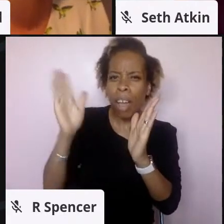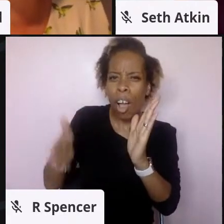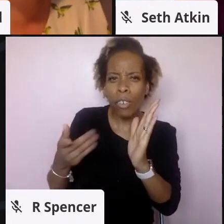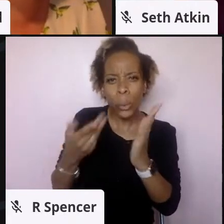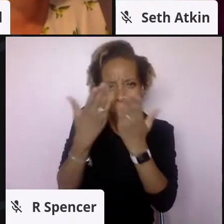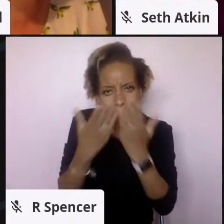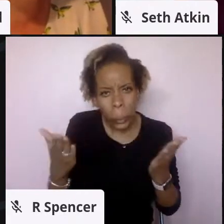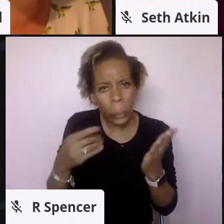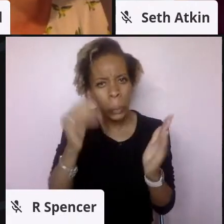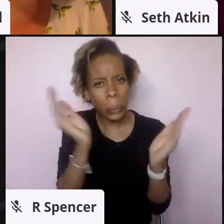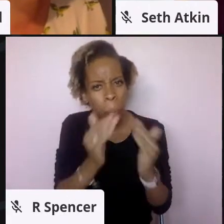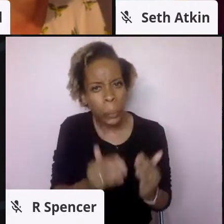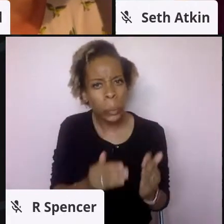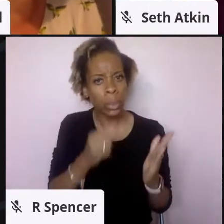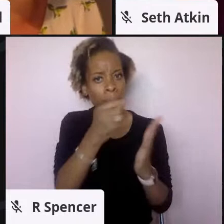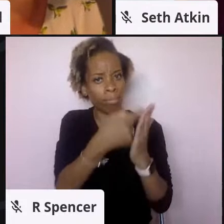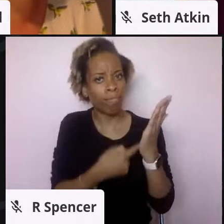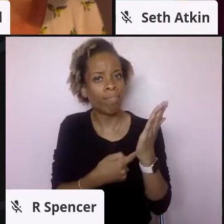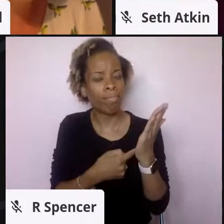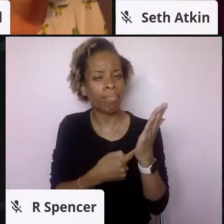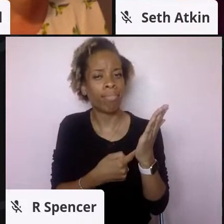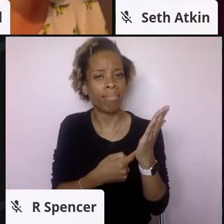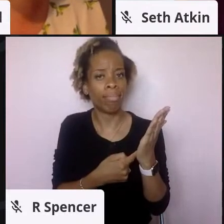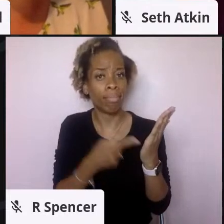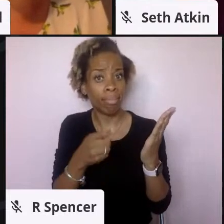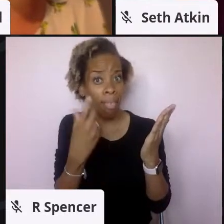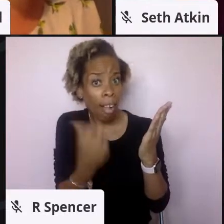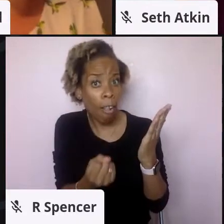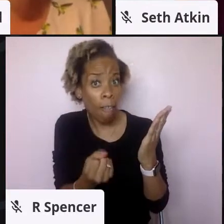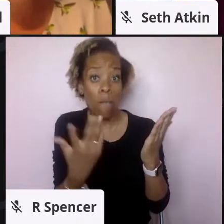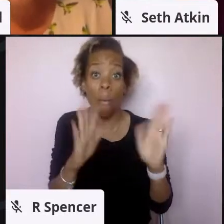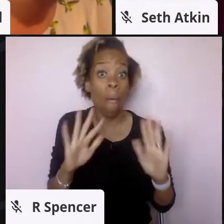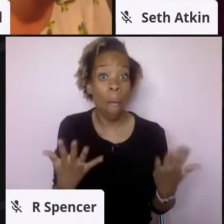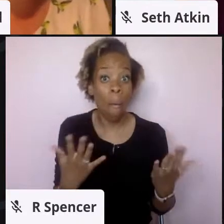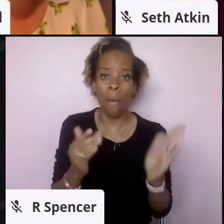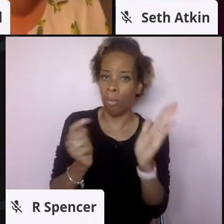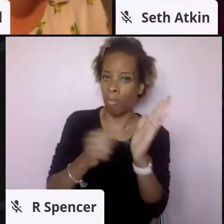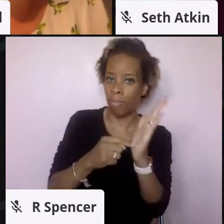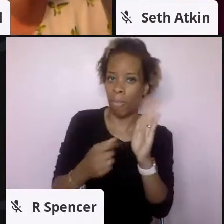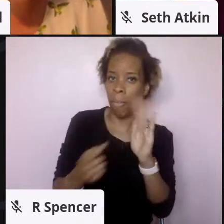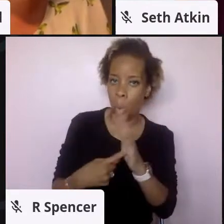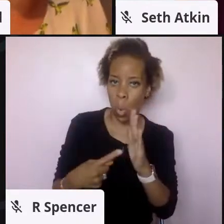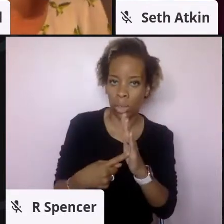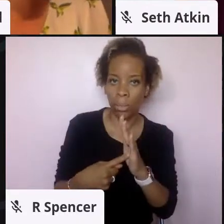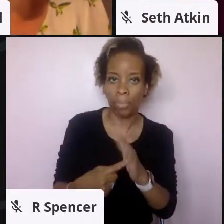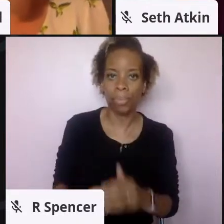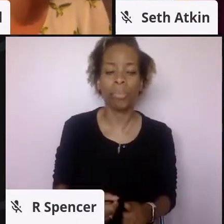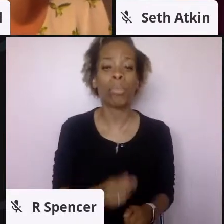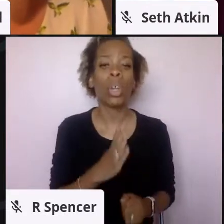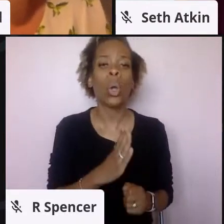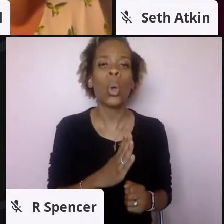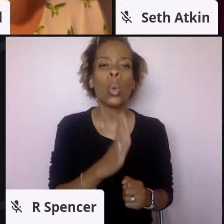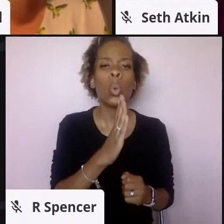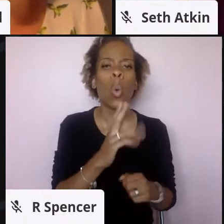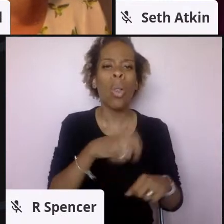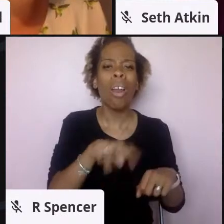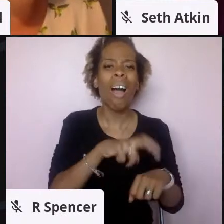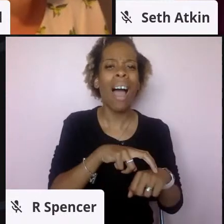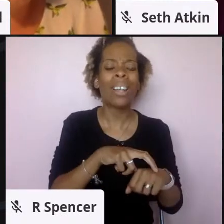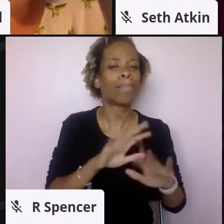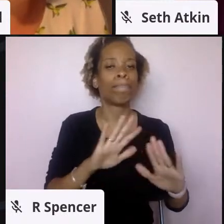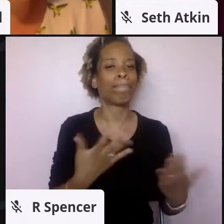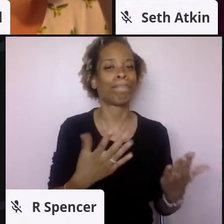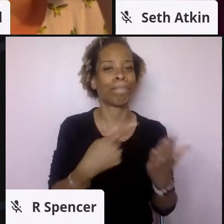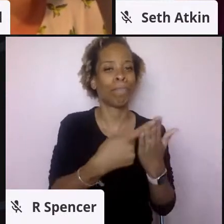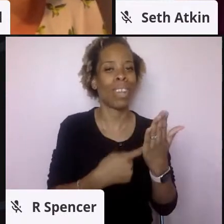they are meeting that public sector equality duty. Although that duty doesn't apply in Northern Ireland, Section 75 of the Northern